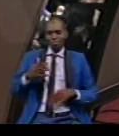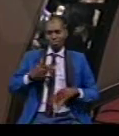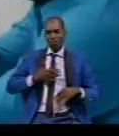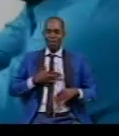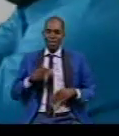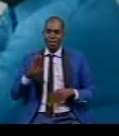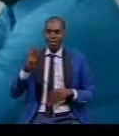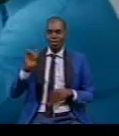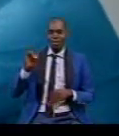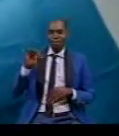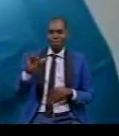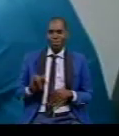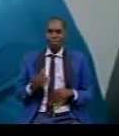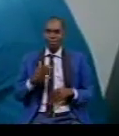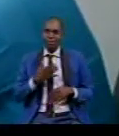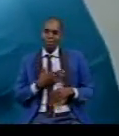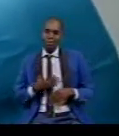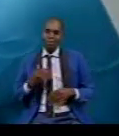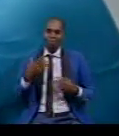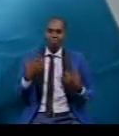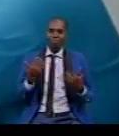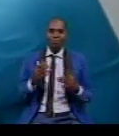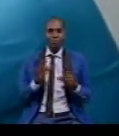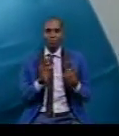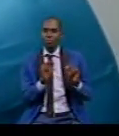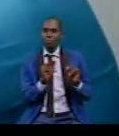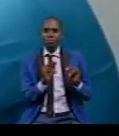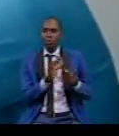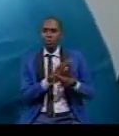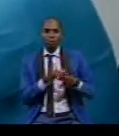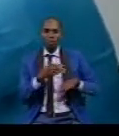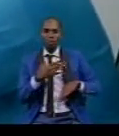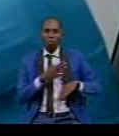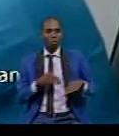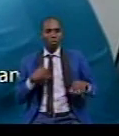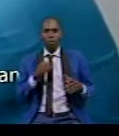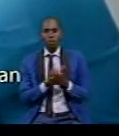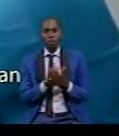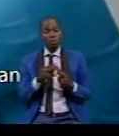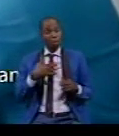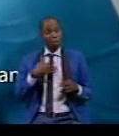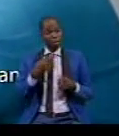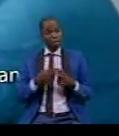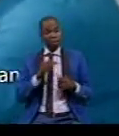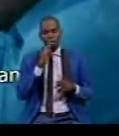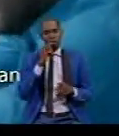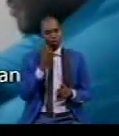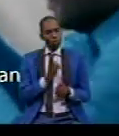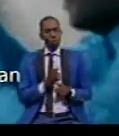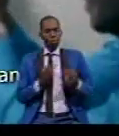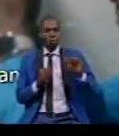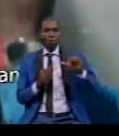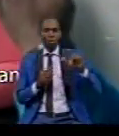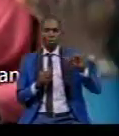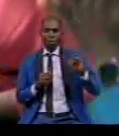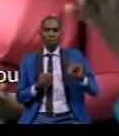compassion toward them, and he healed their sick.